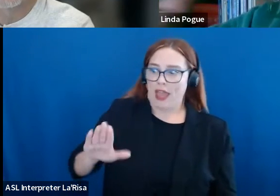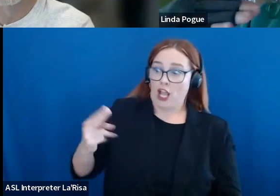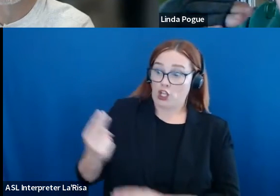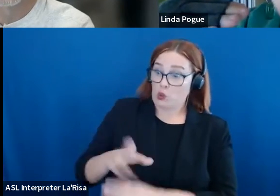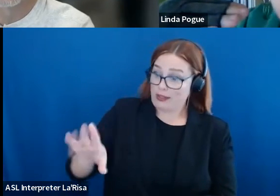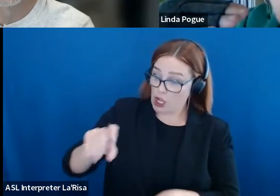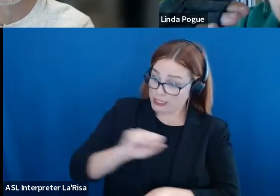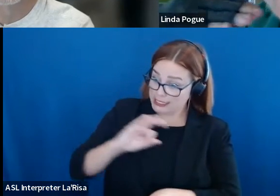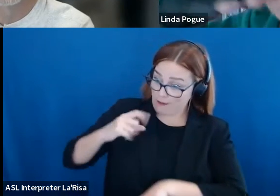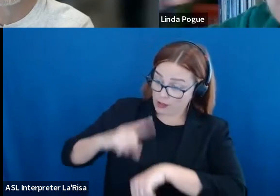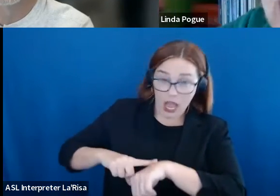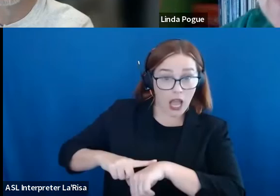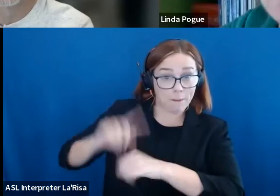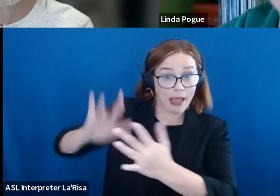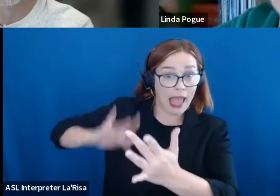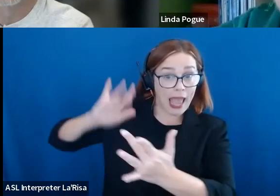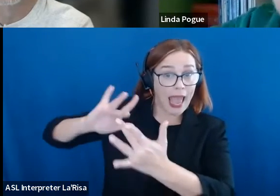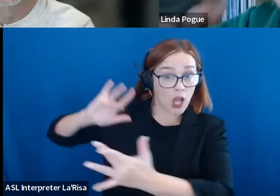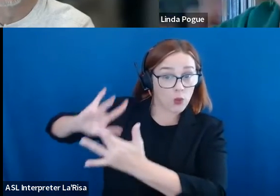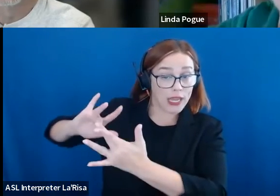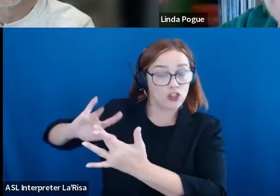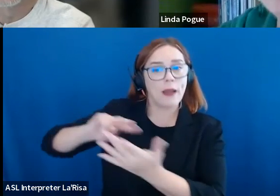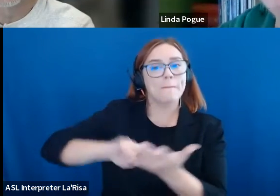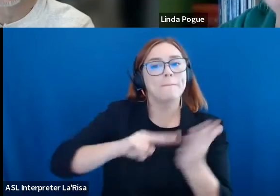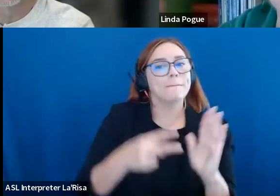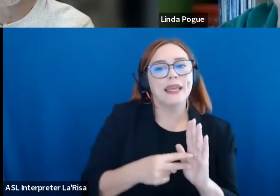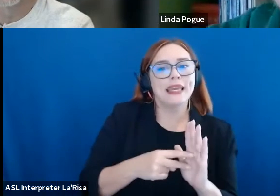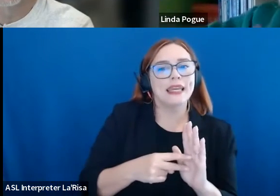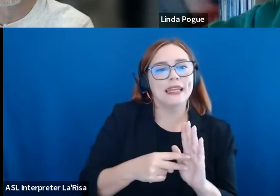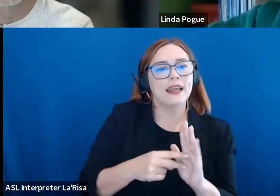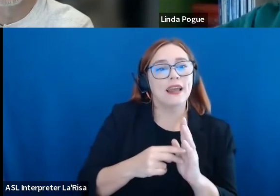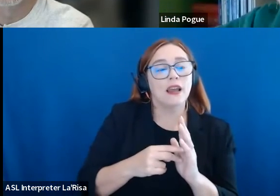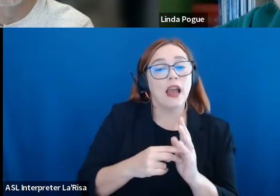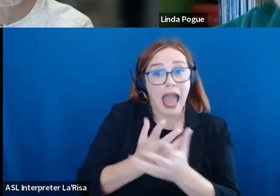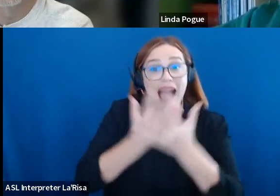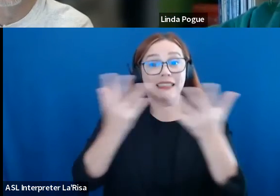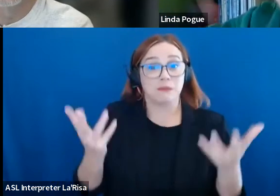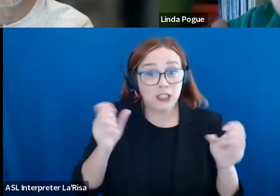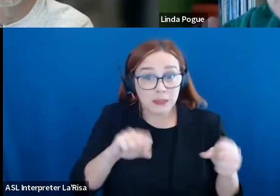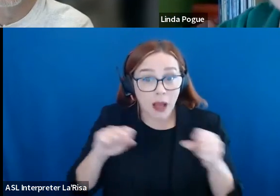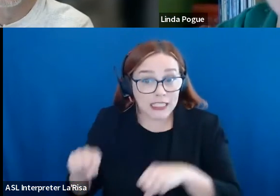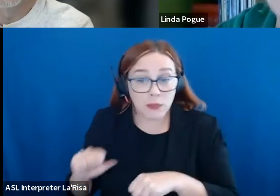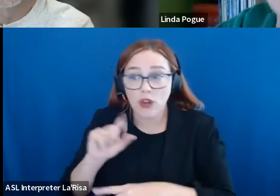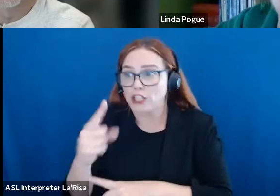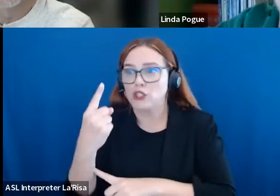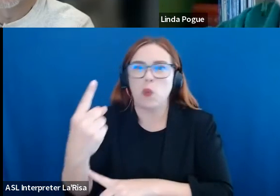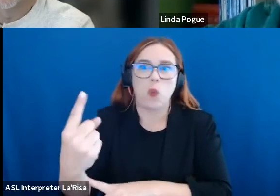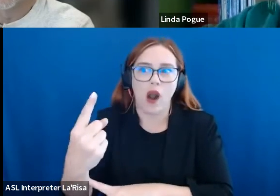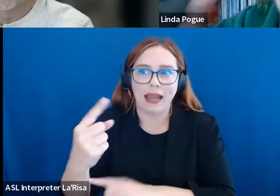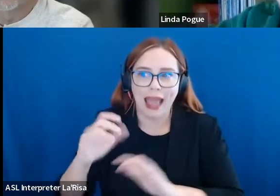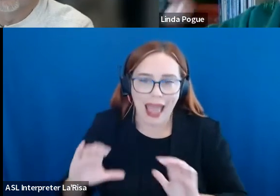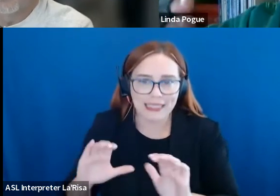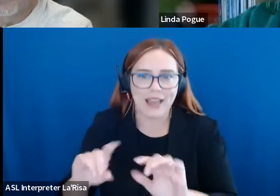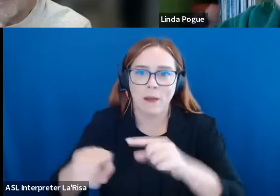outreach, are we doing as much outreach about not just one activity, but the whole slew of things that go on